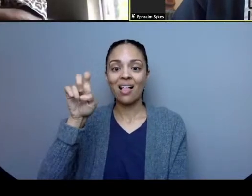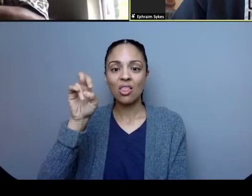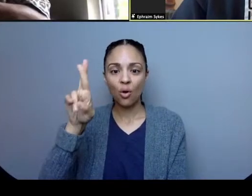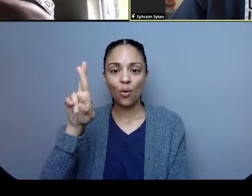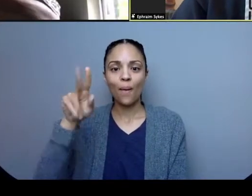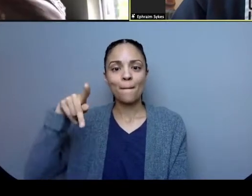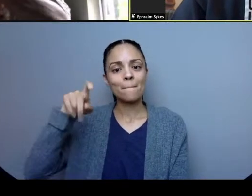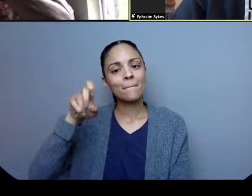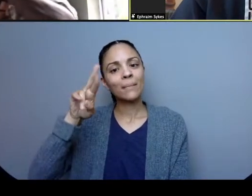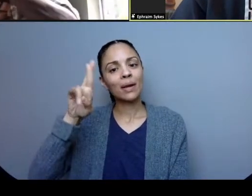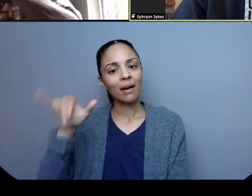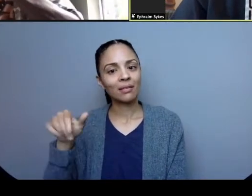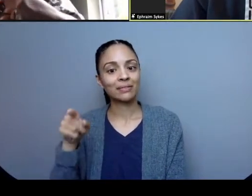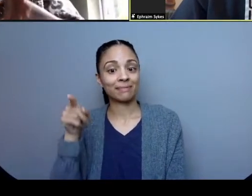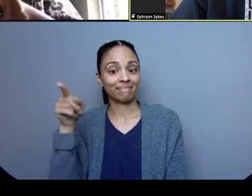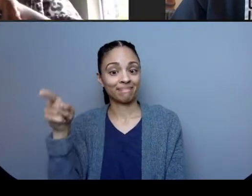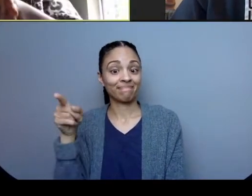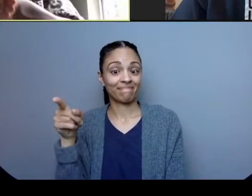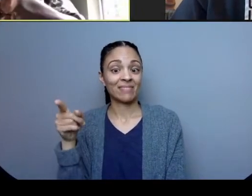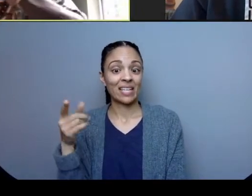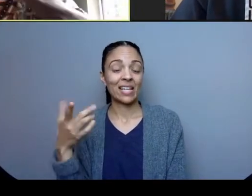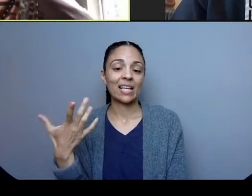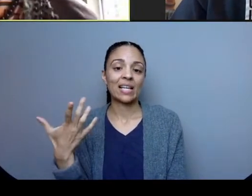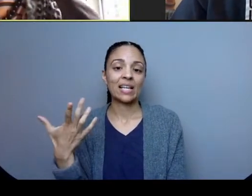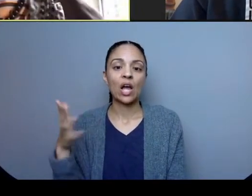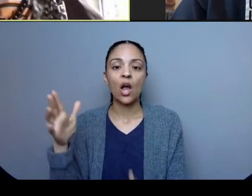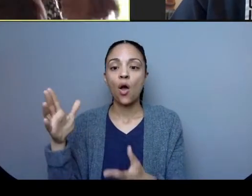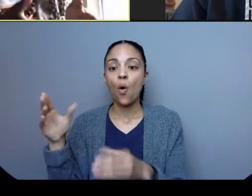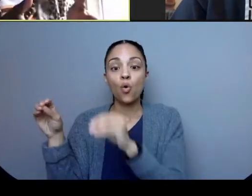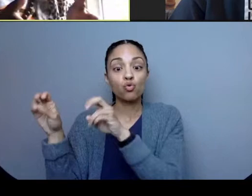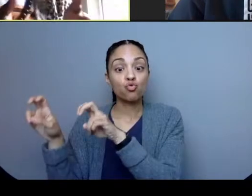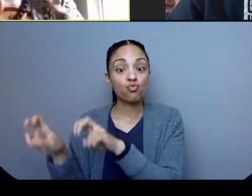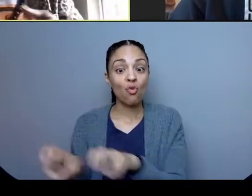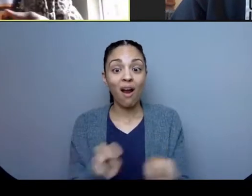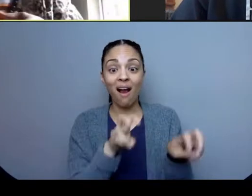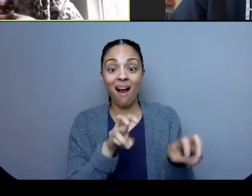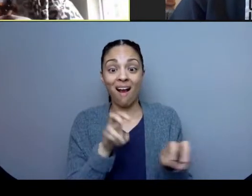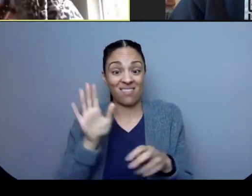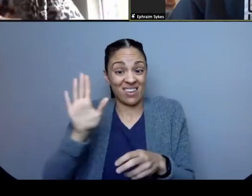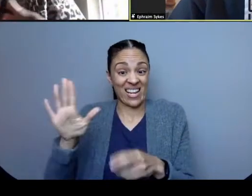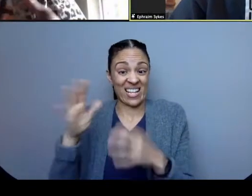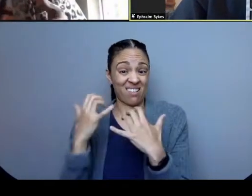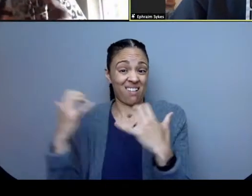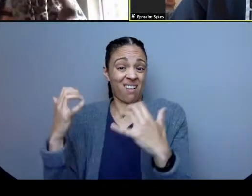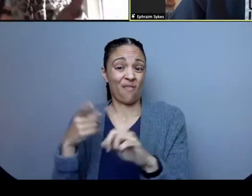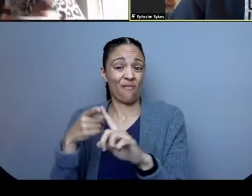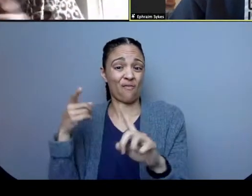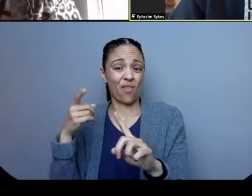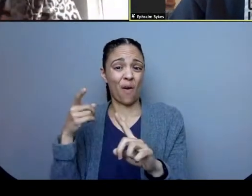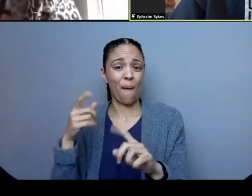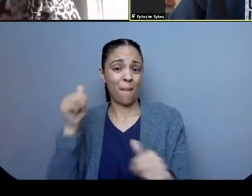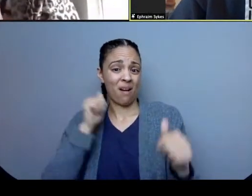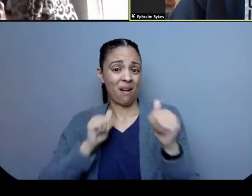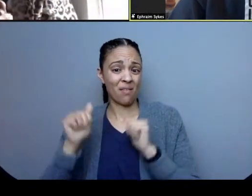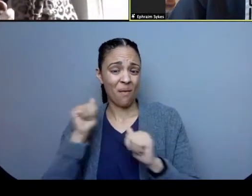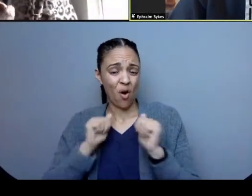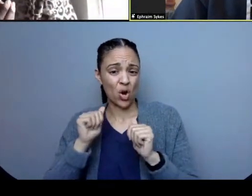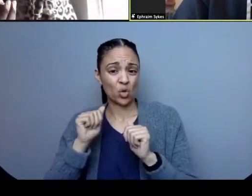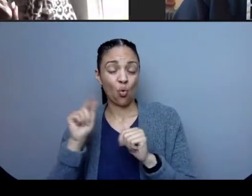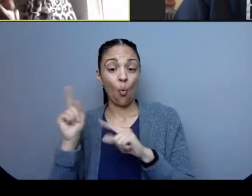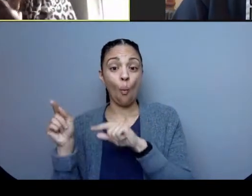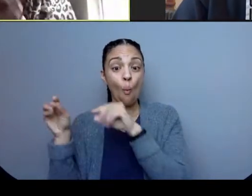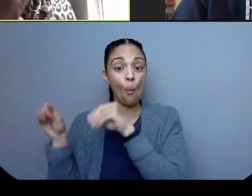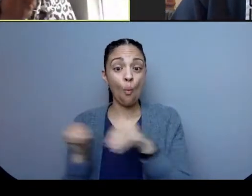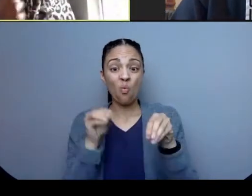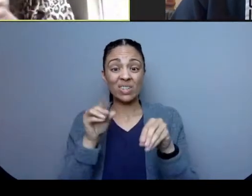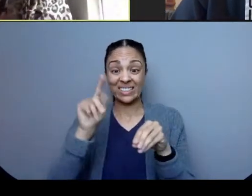theater to TV to movies. Yeah. We got to give him his flowers as well, because